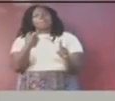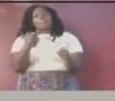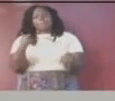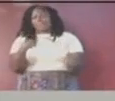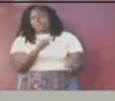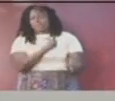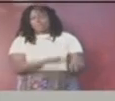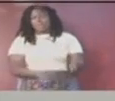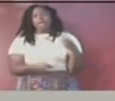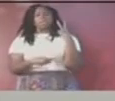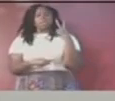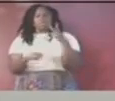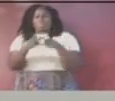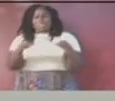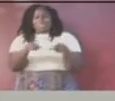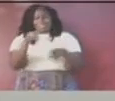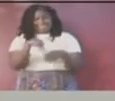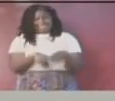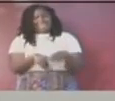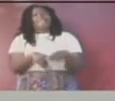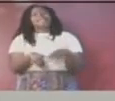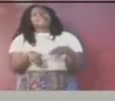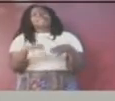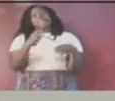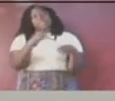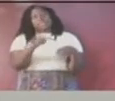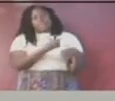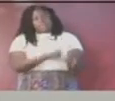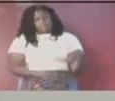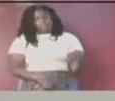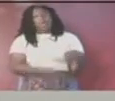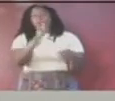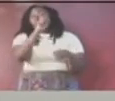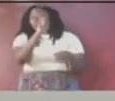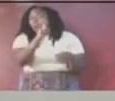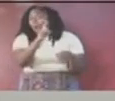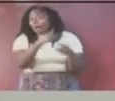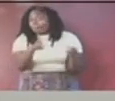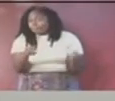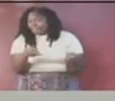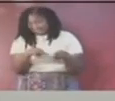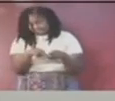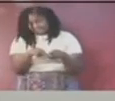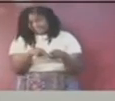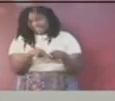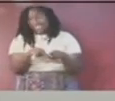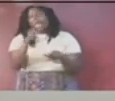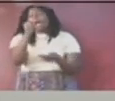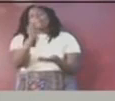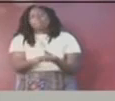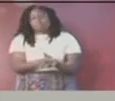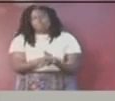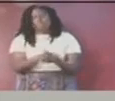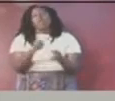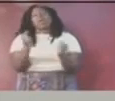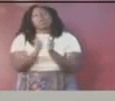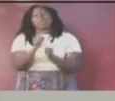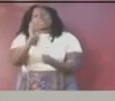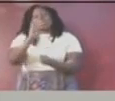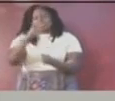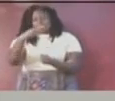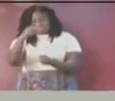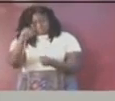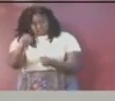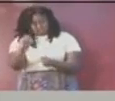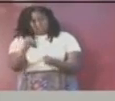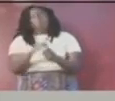WHO has approved the manufacturing out of the Beijing plant, and they have approved, in terms of conditions of use,